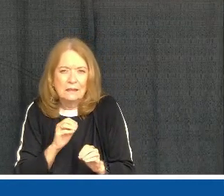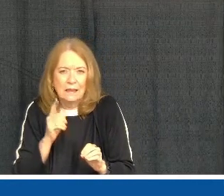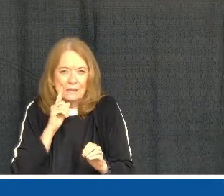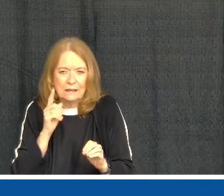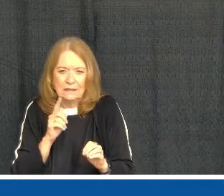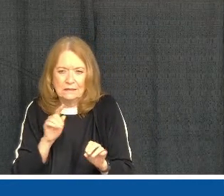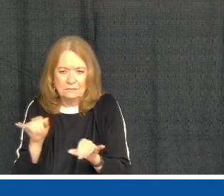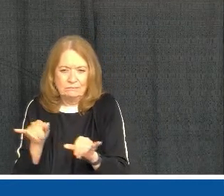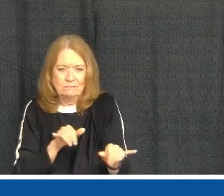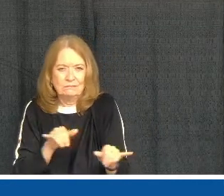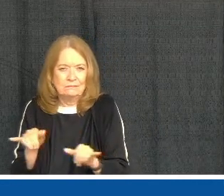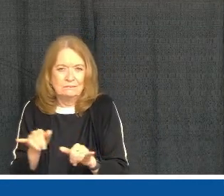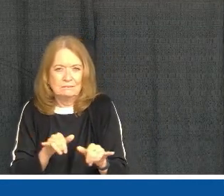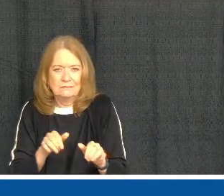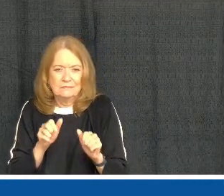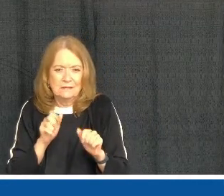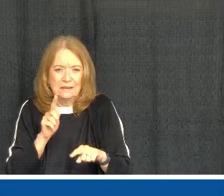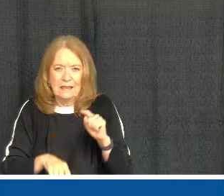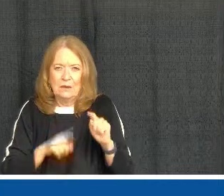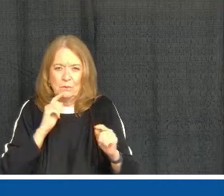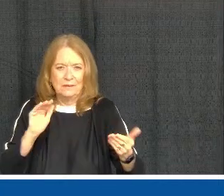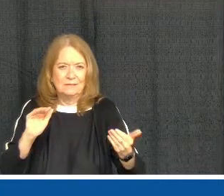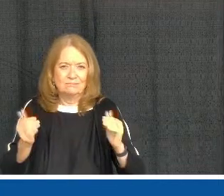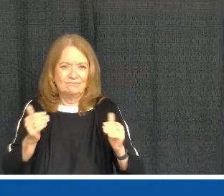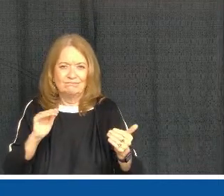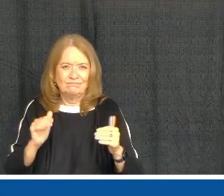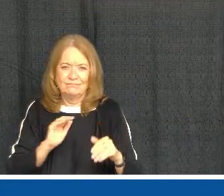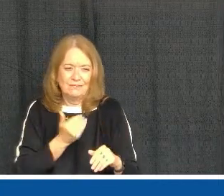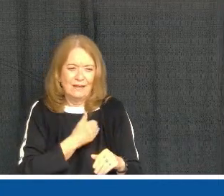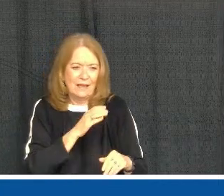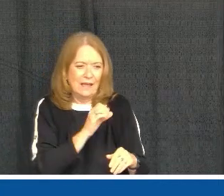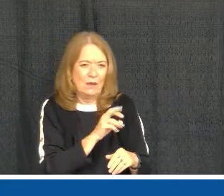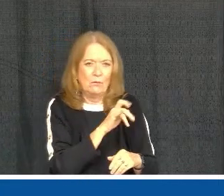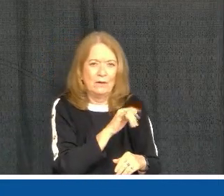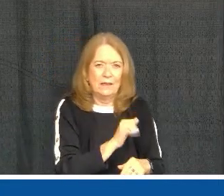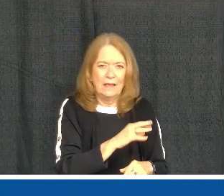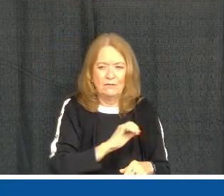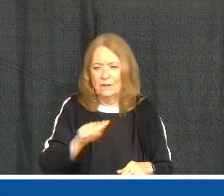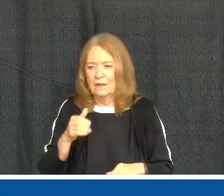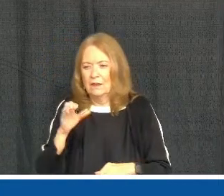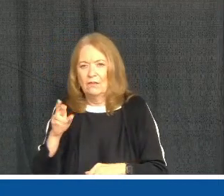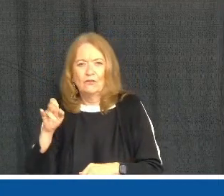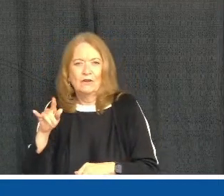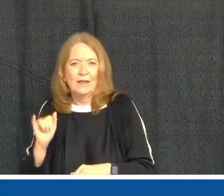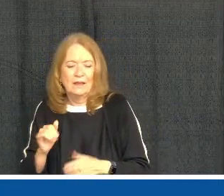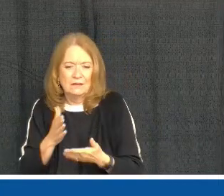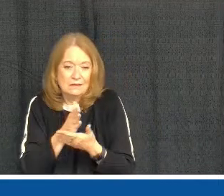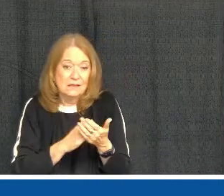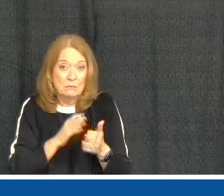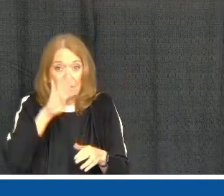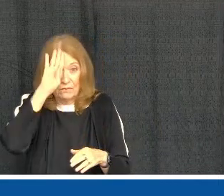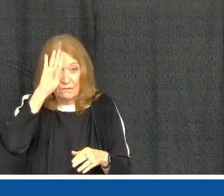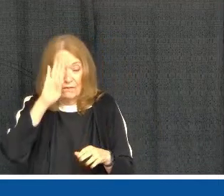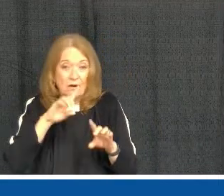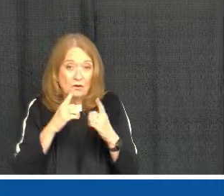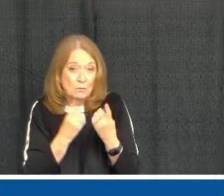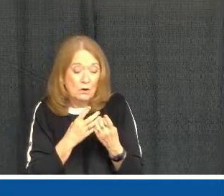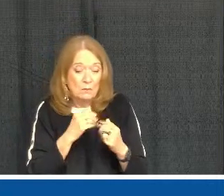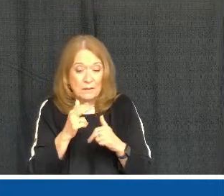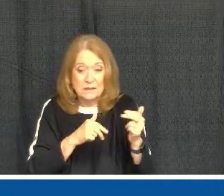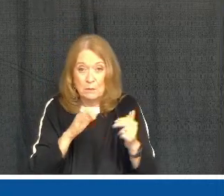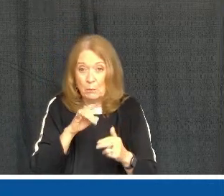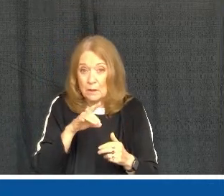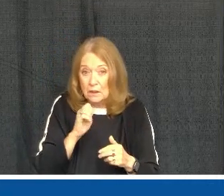mirrors one county and the other that's got any kind of similarity. Some of the fire departments and building and codes